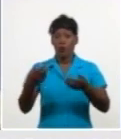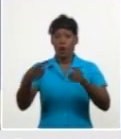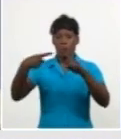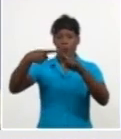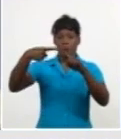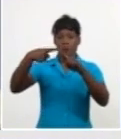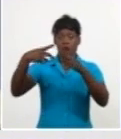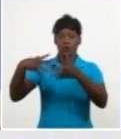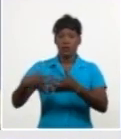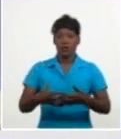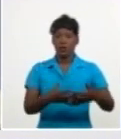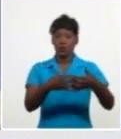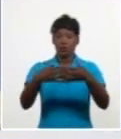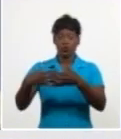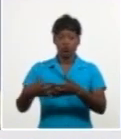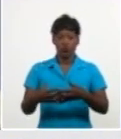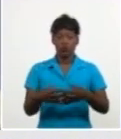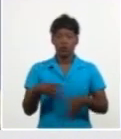with